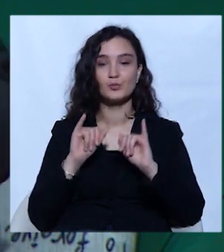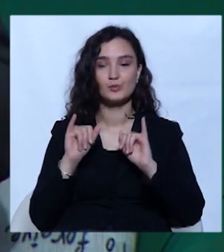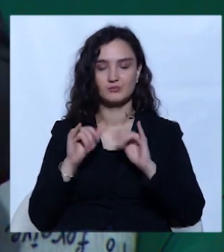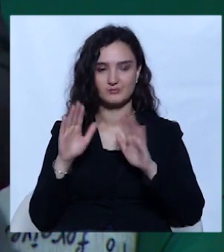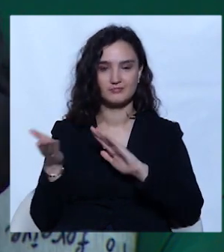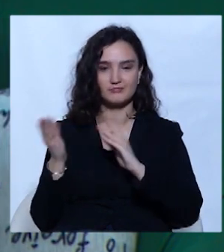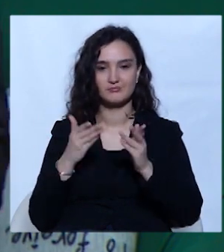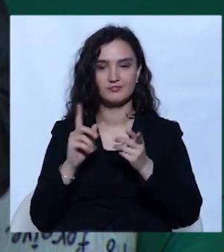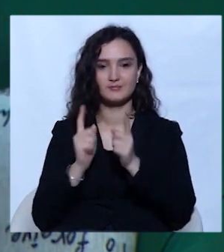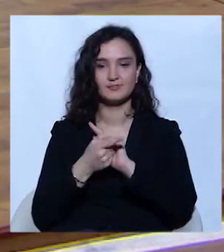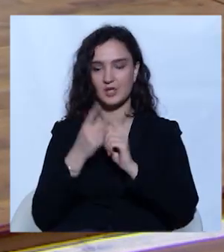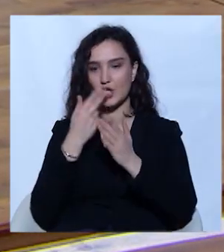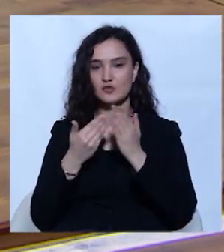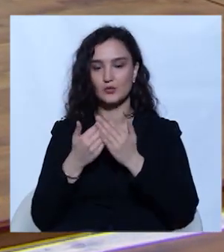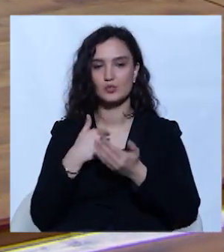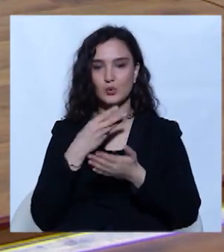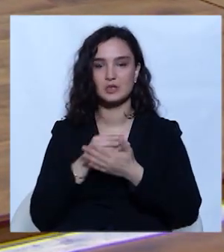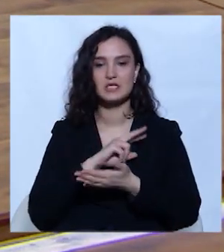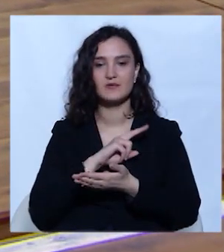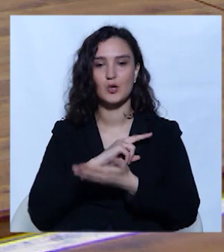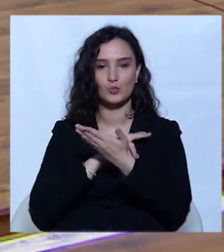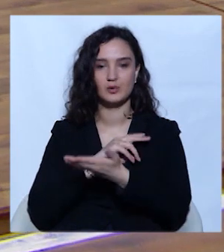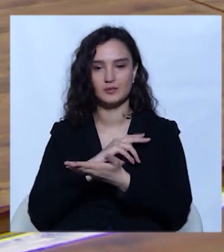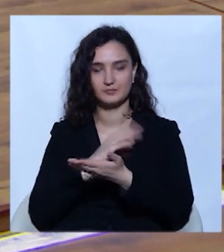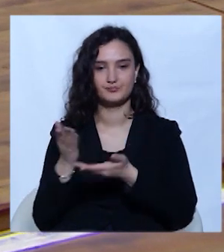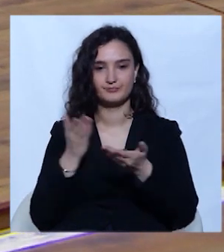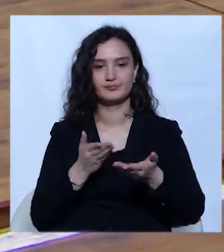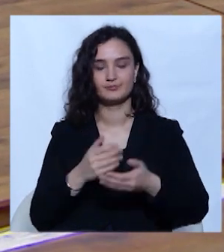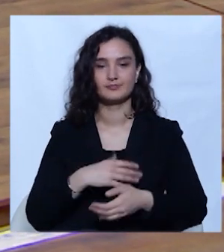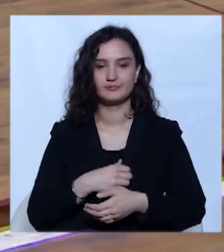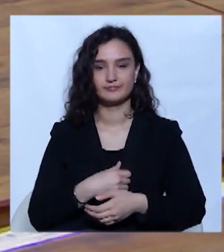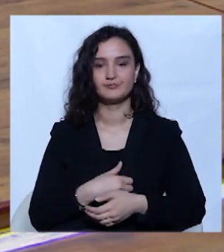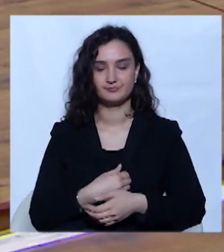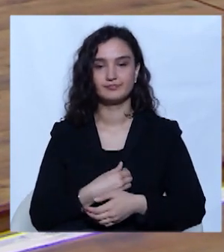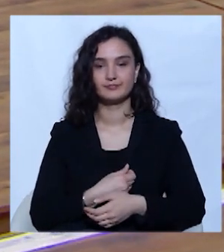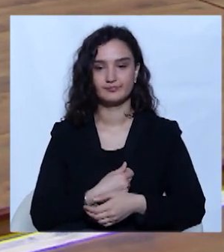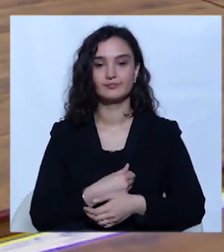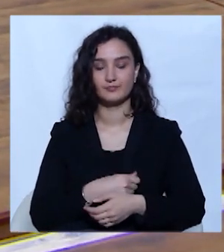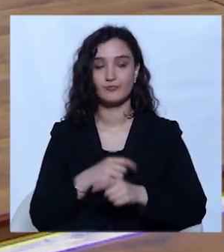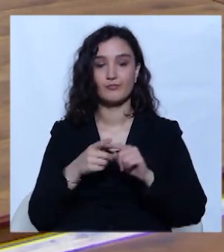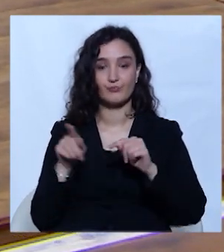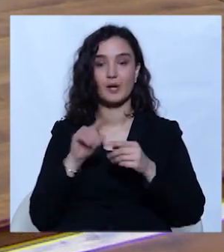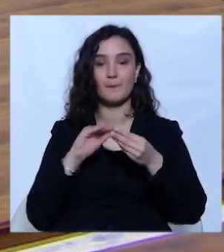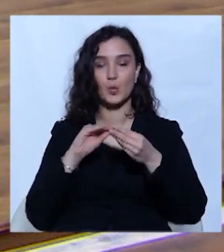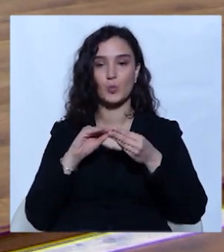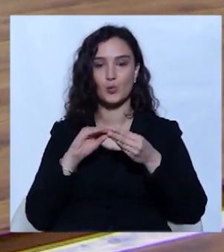perhaps, to show her love to Olivia, maybe. Yeah. This sacrifice actually heals the friendship.